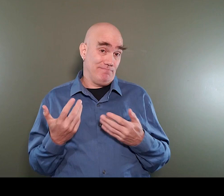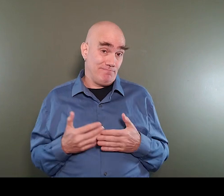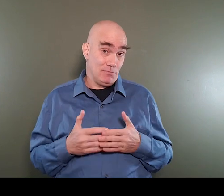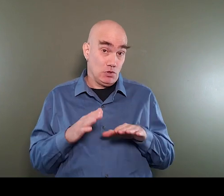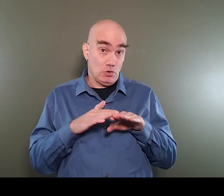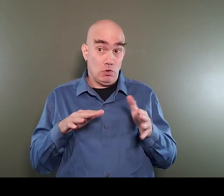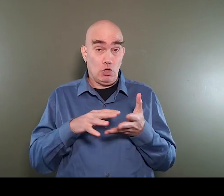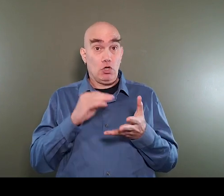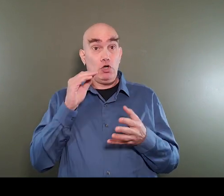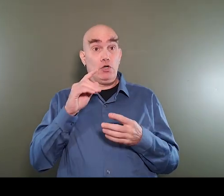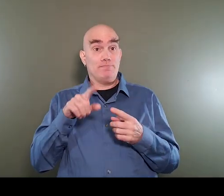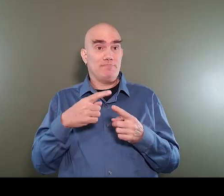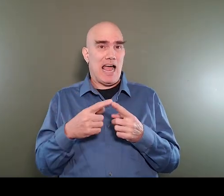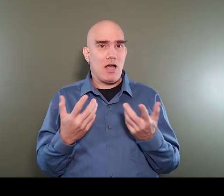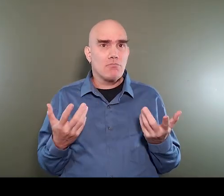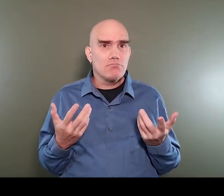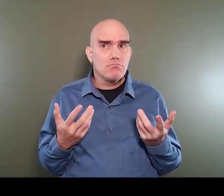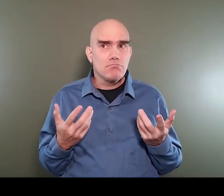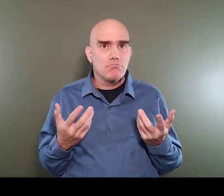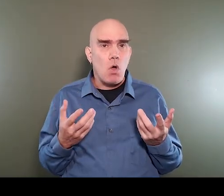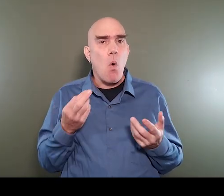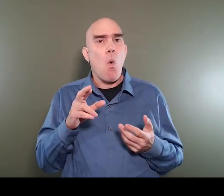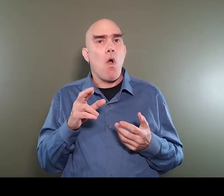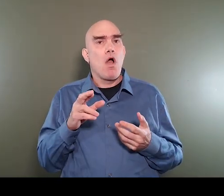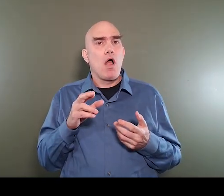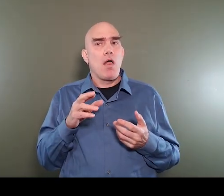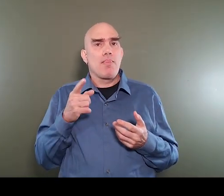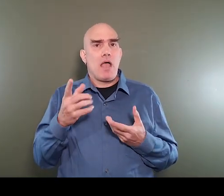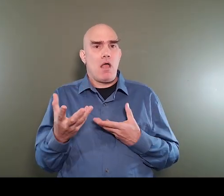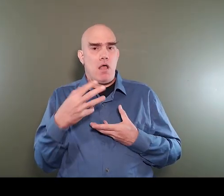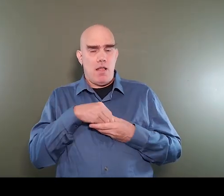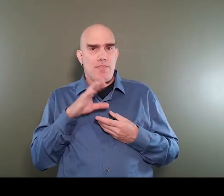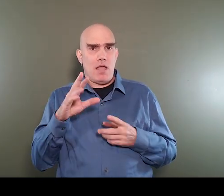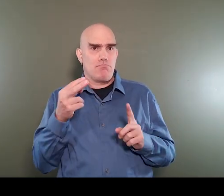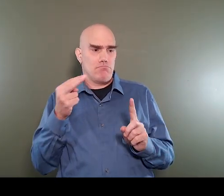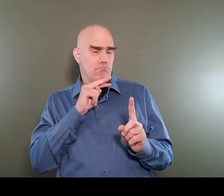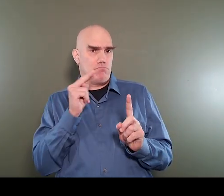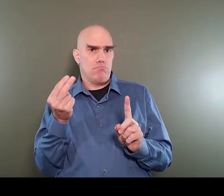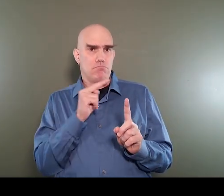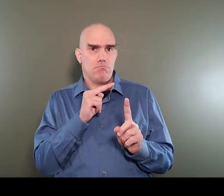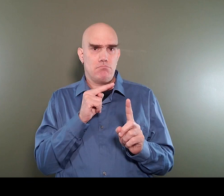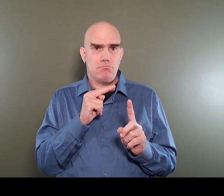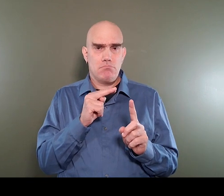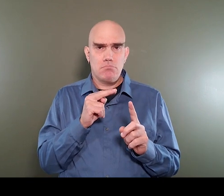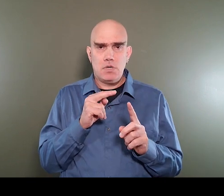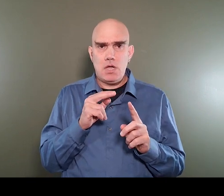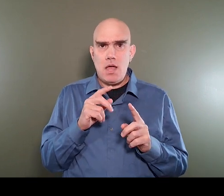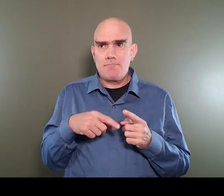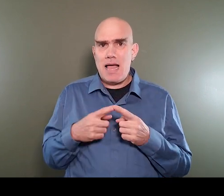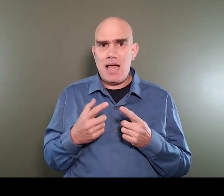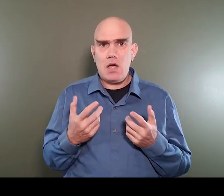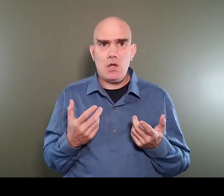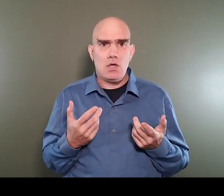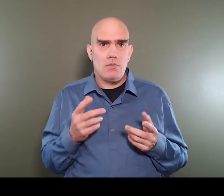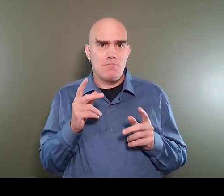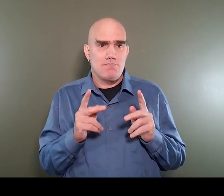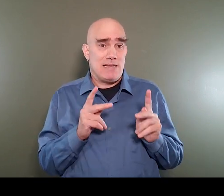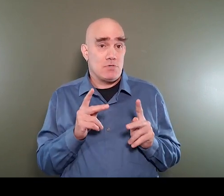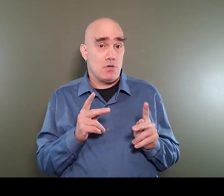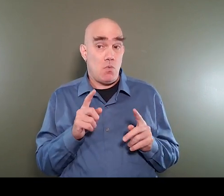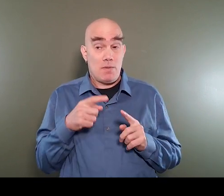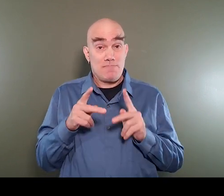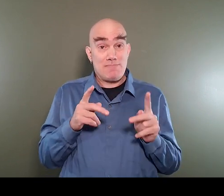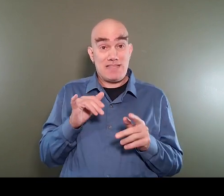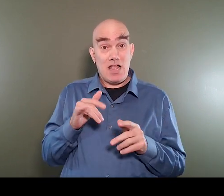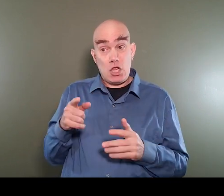A lot of times kids learn their impressions about people,